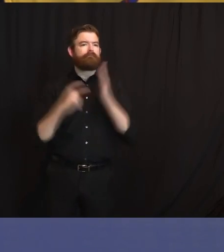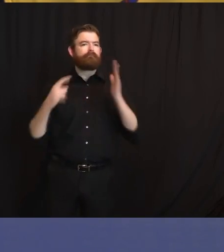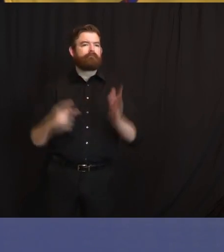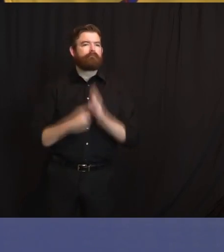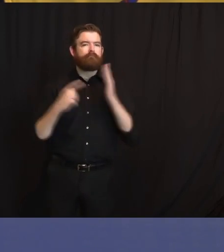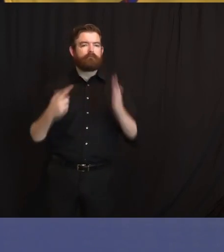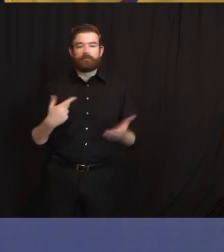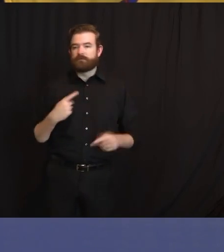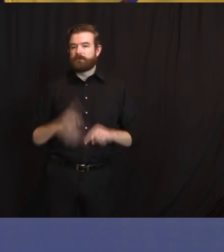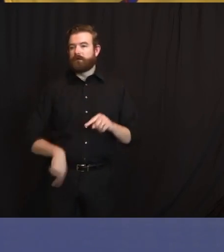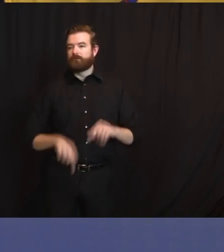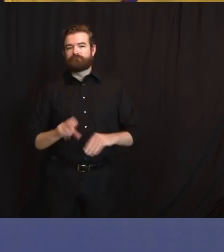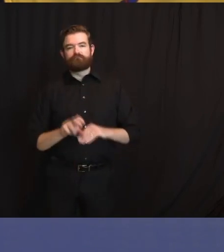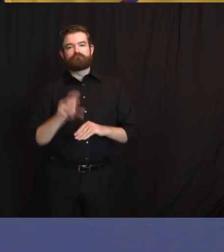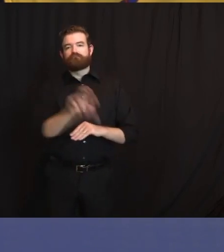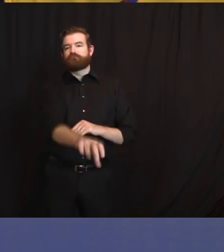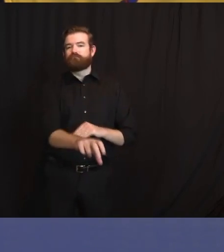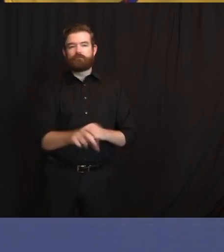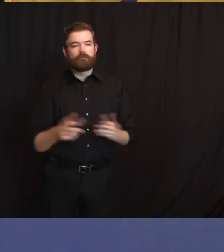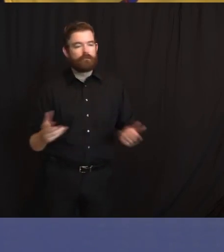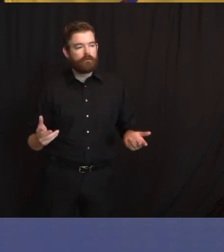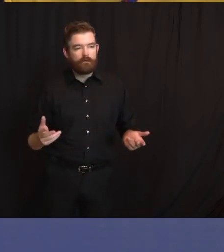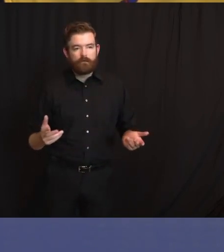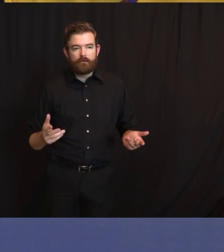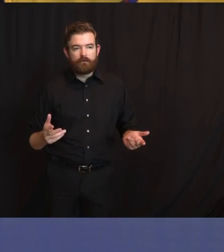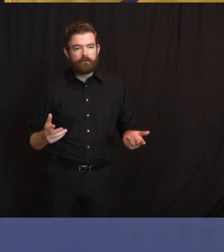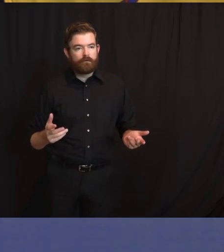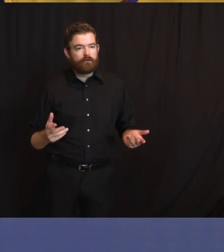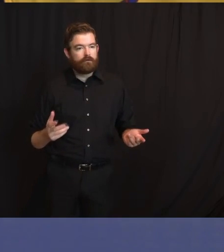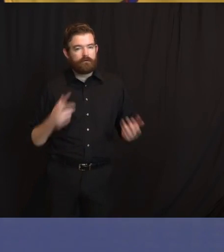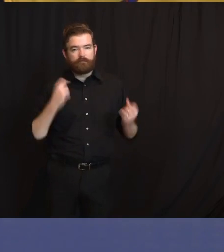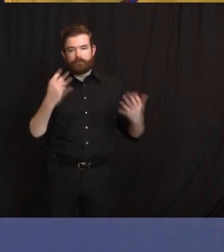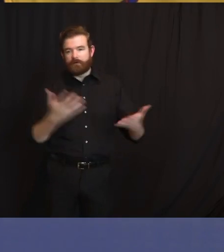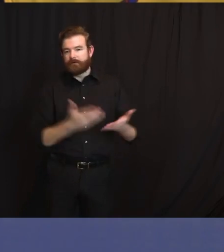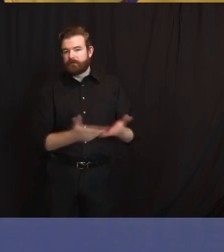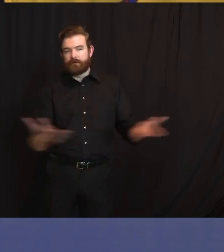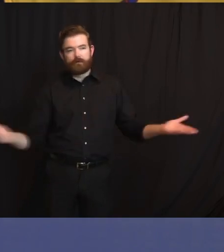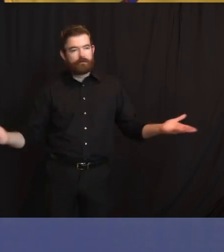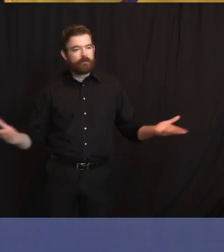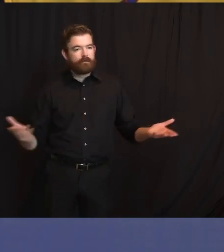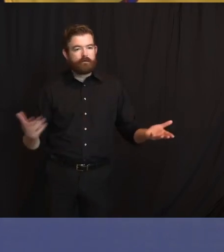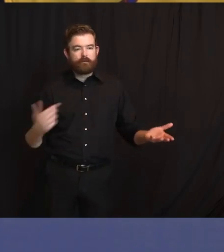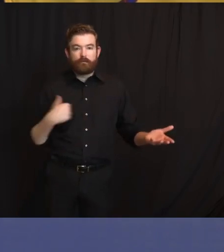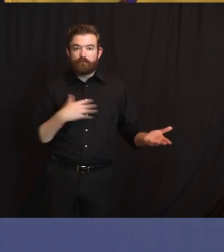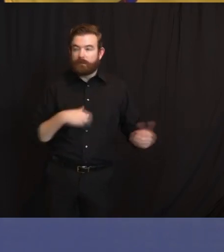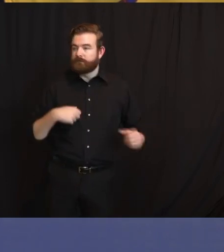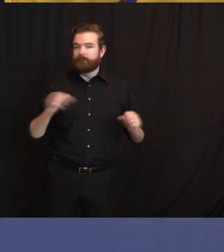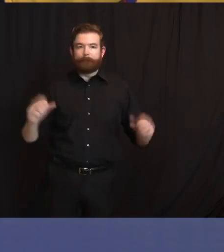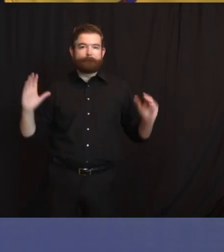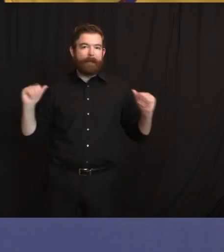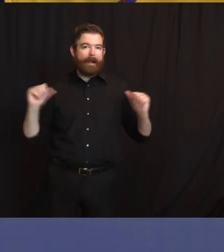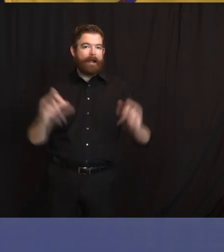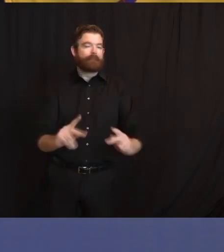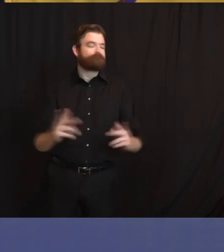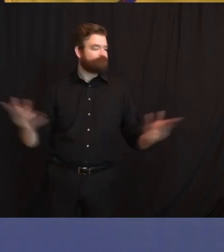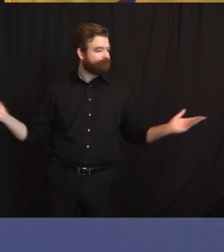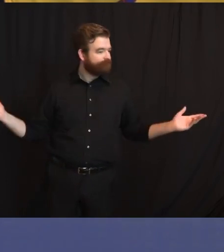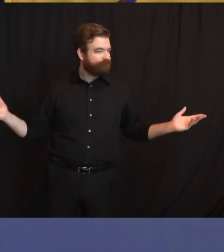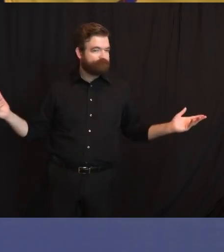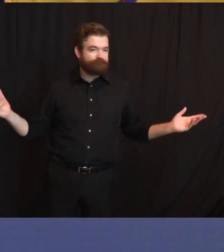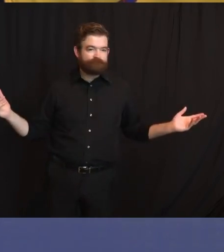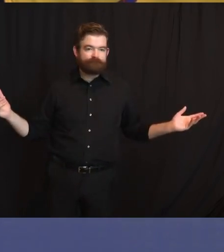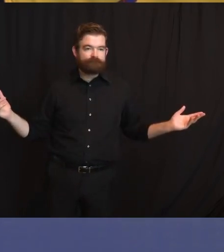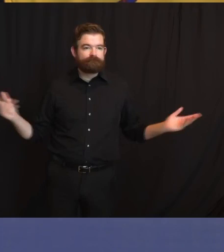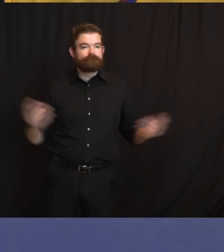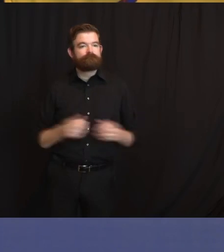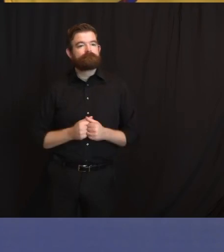it's across the entire spectrum of things that we hold dear, including some of the examples that you laid out.